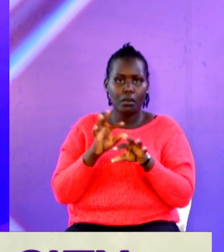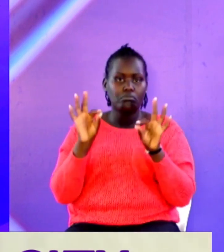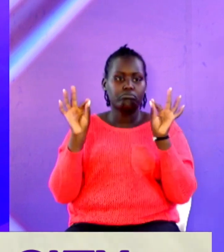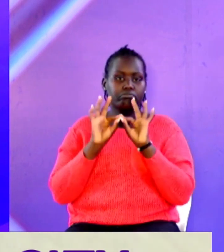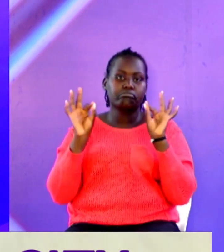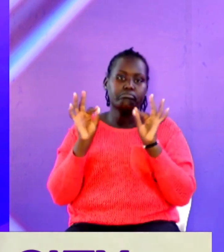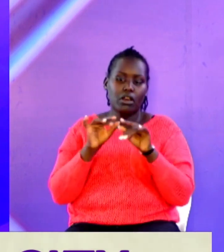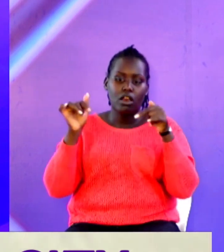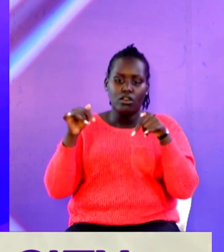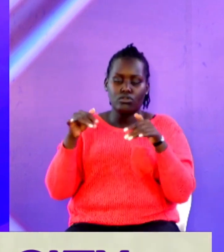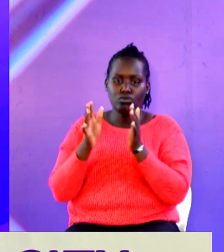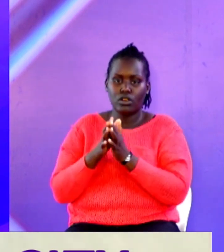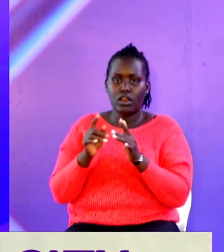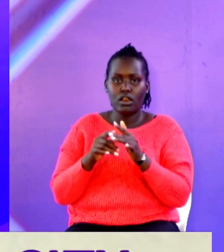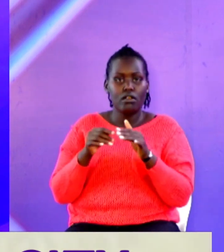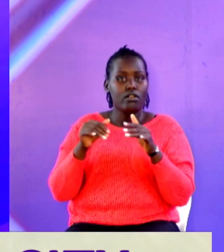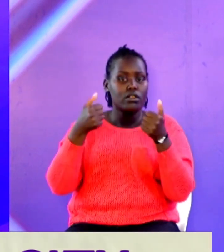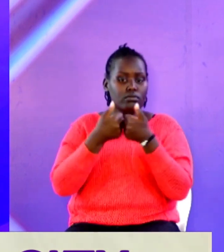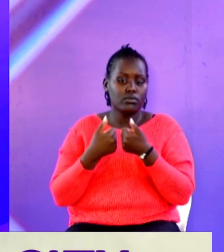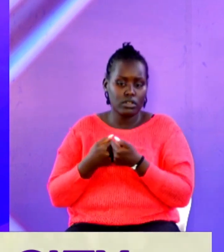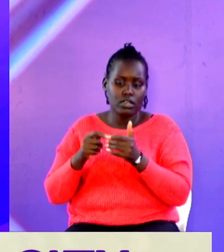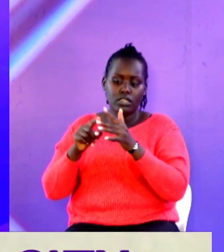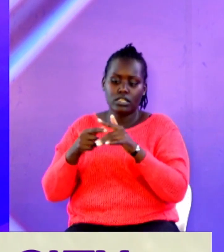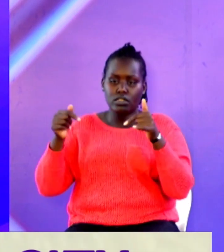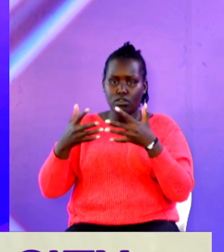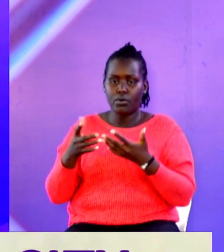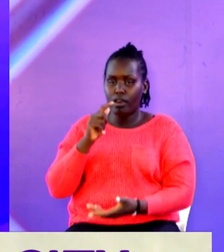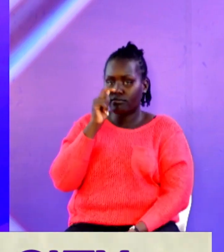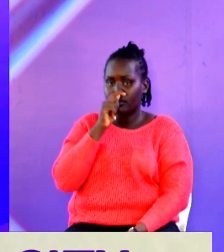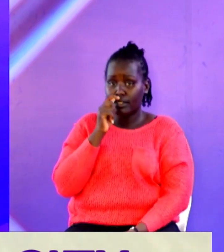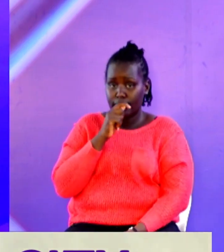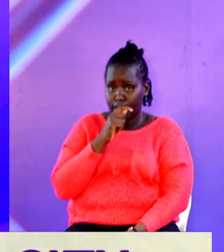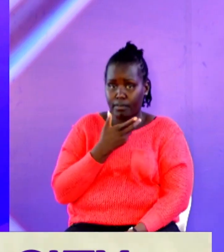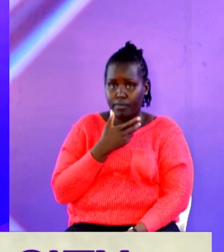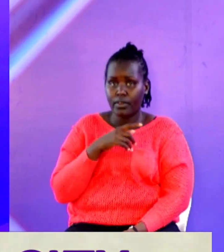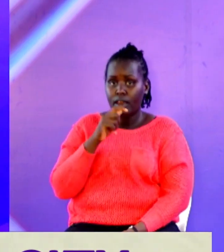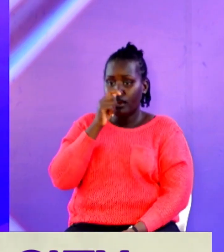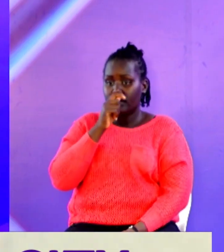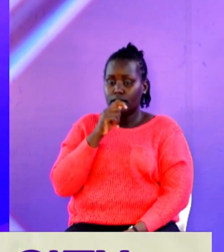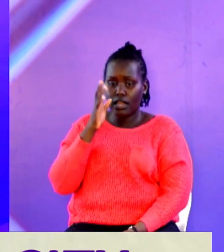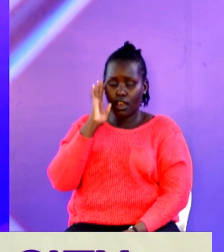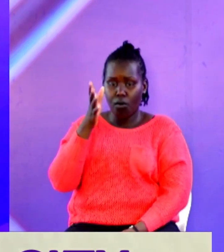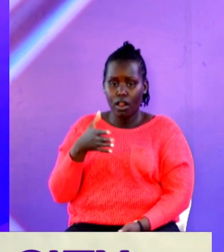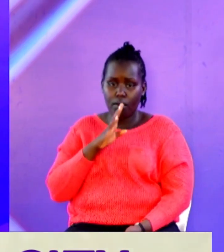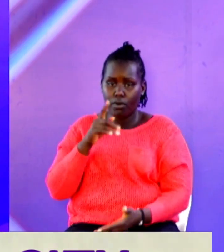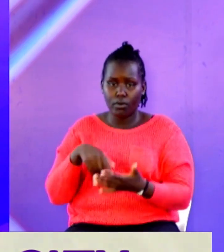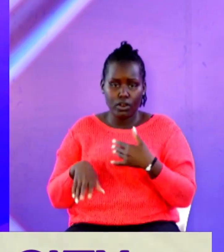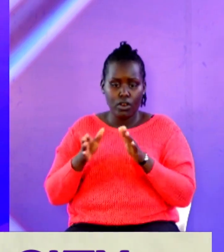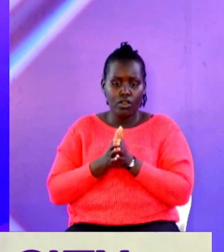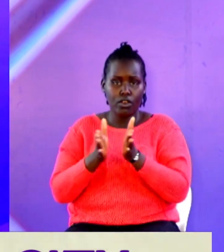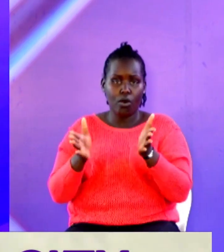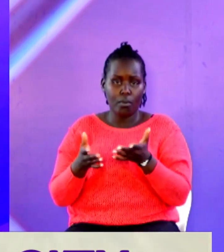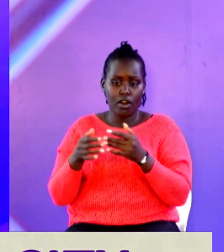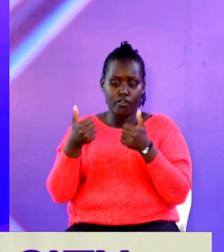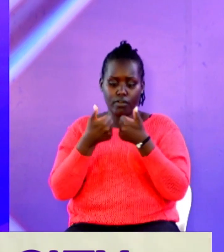today, the games are commencing today. That is in Tanzania. Tanzania will be the opener of the